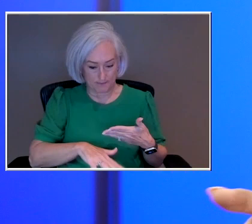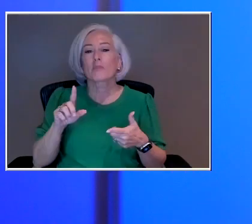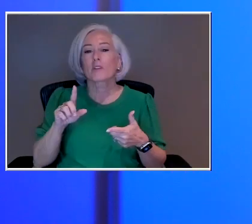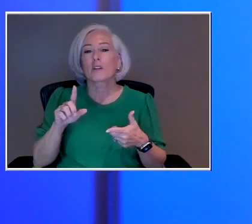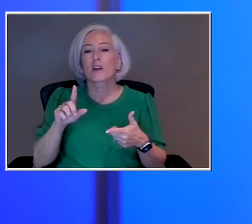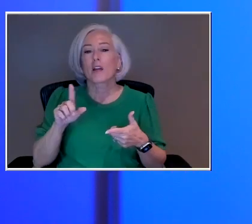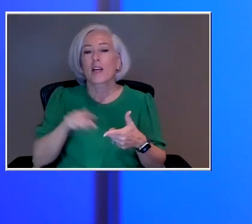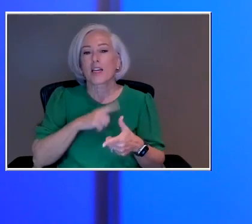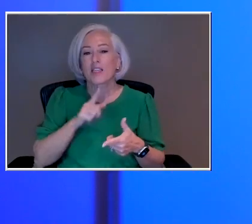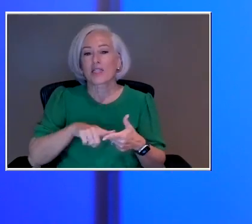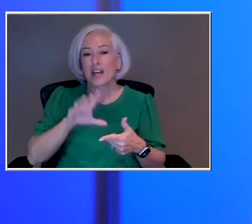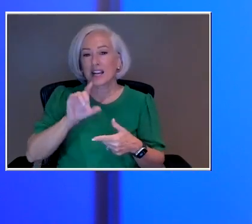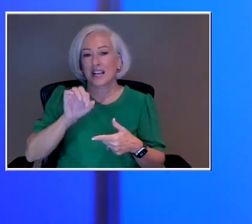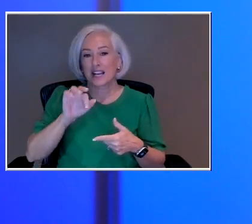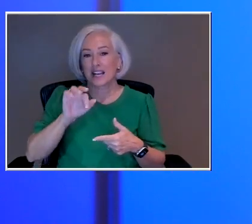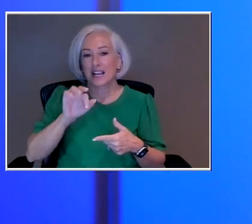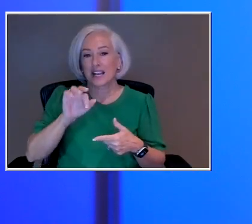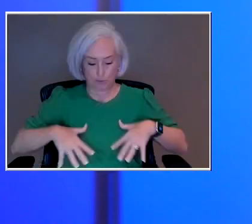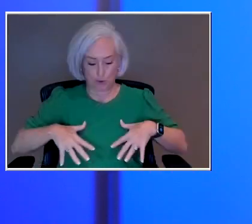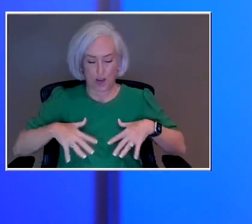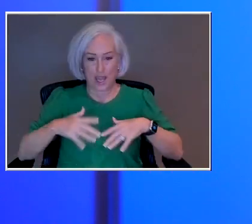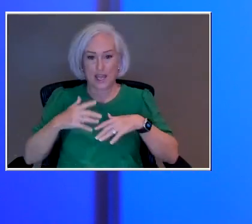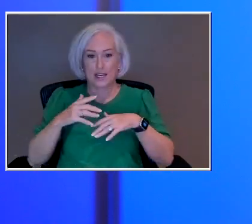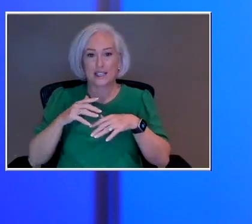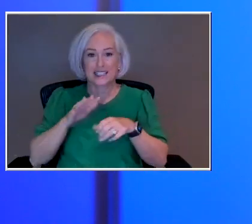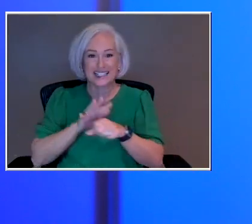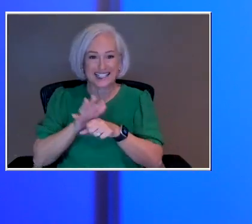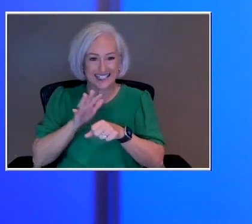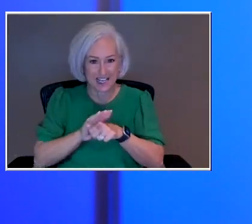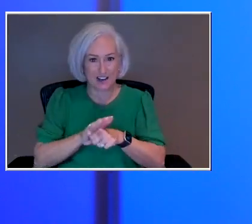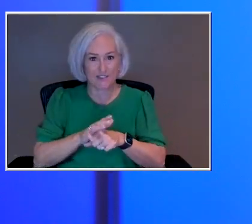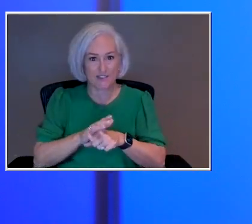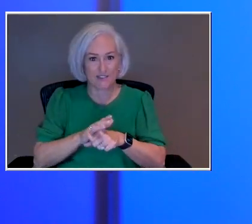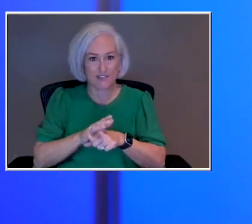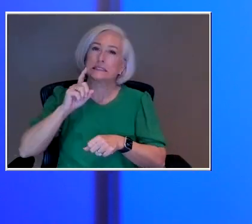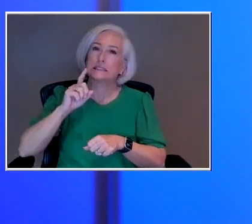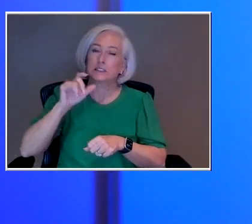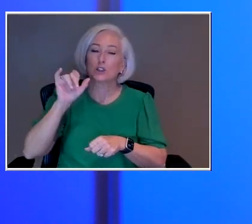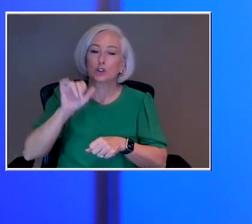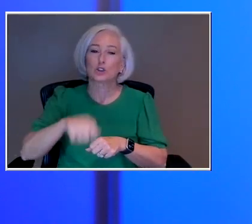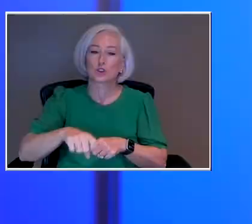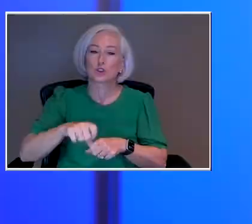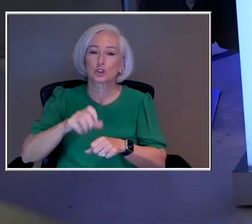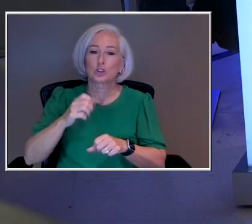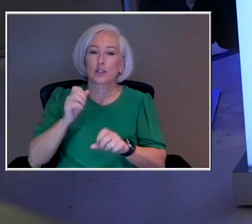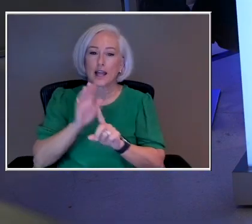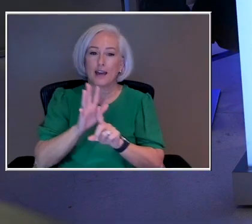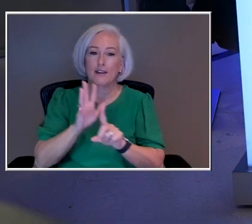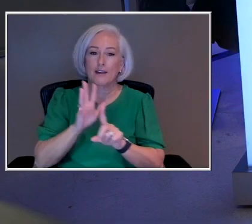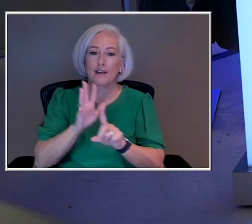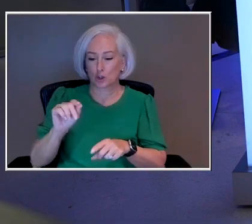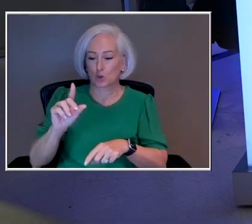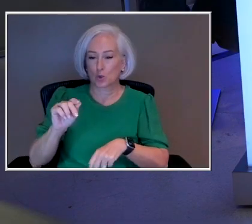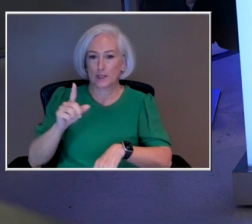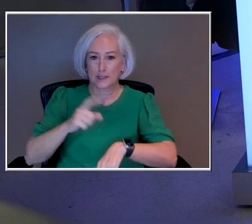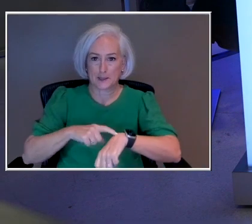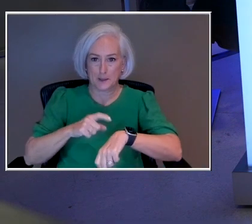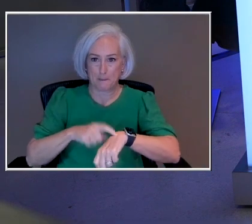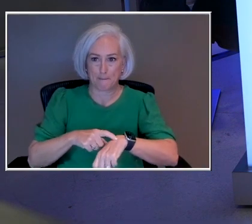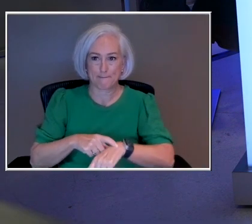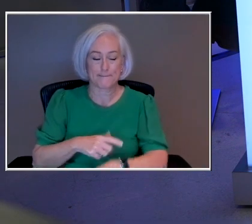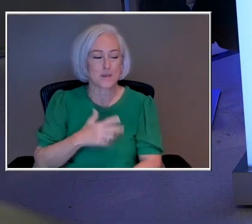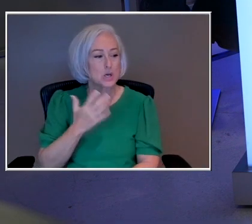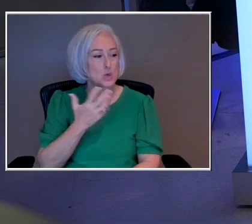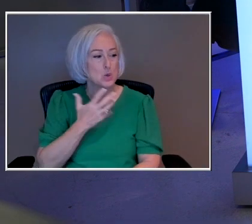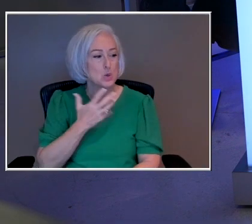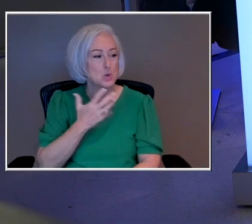far enough that we thought it would be best if I went through radiation. So then I had 20 rounds of radiation. Pretty rough go. It was a